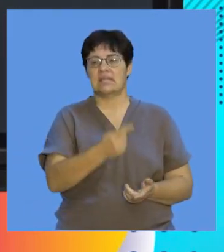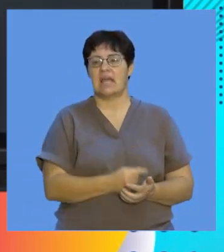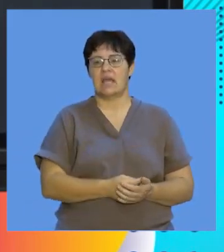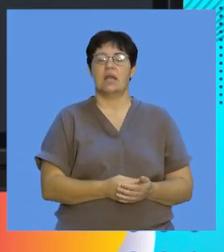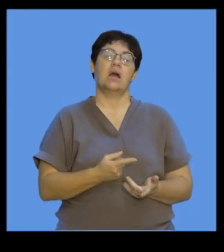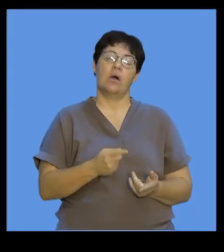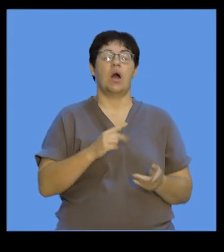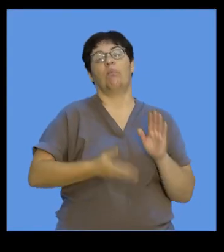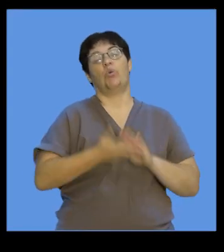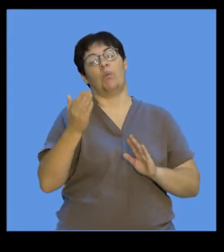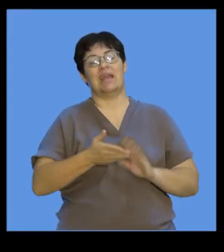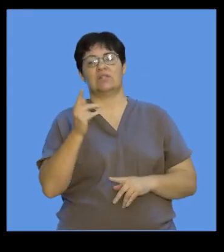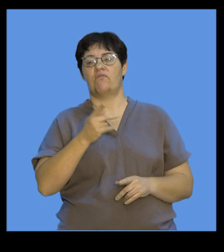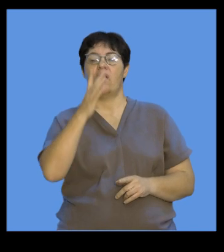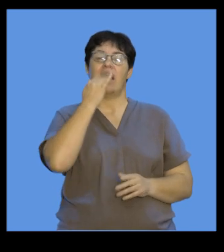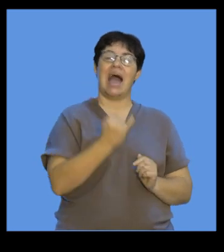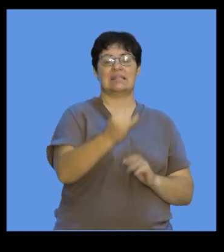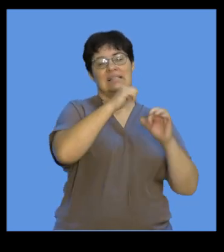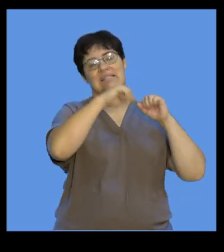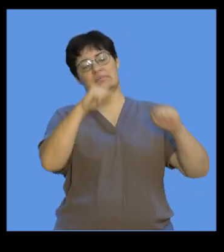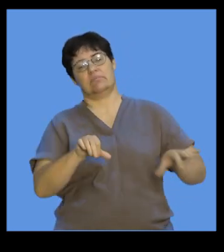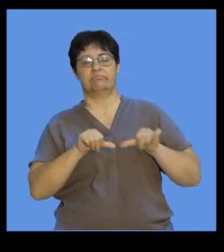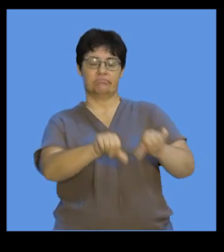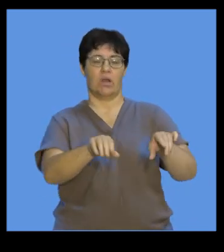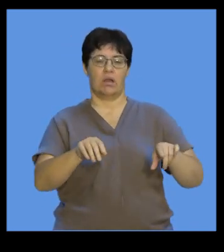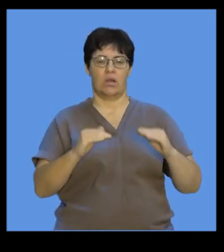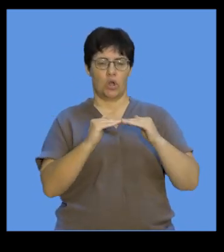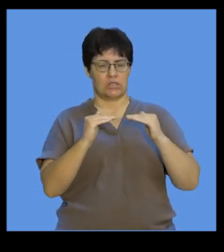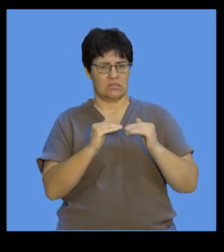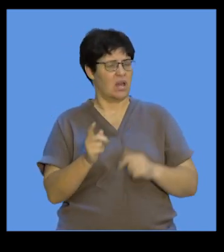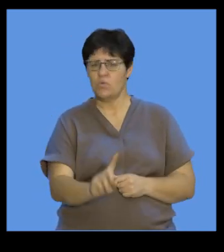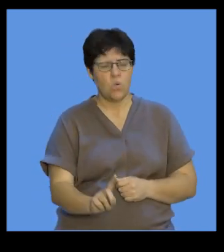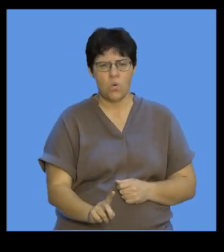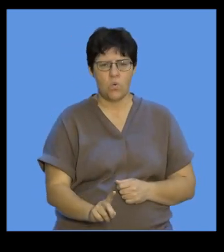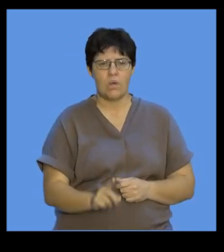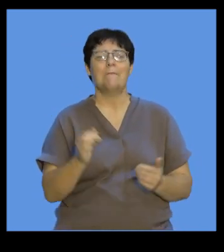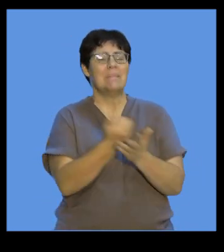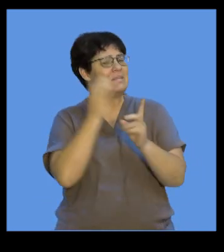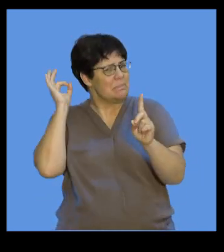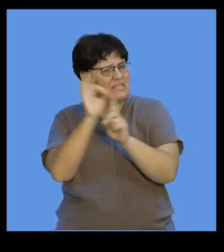me that the momentum of an isolated system remains constant. No, we've got to be